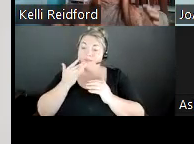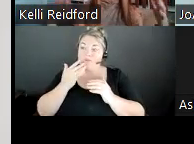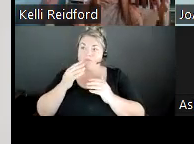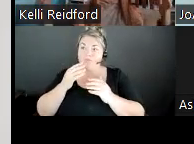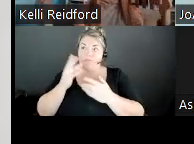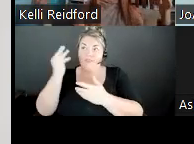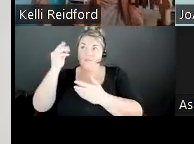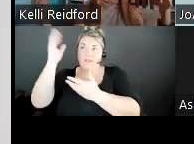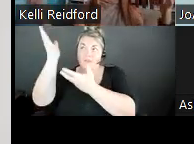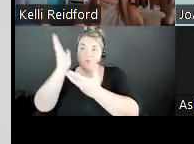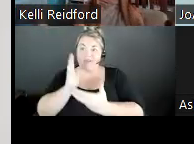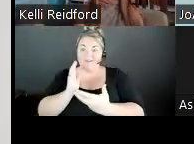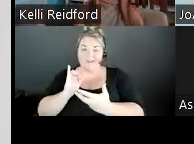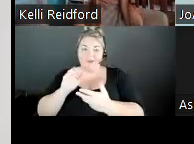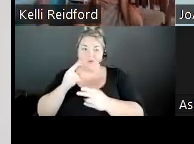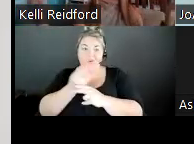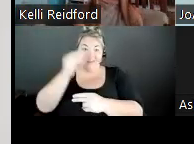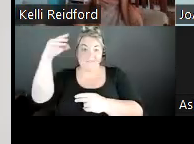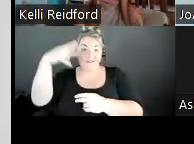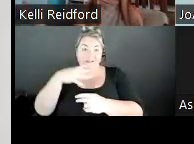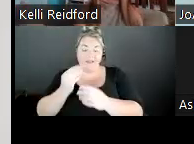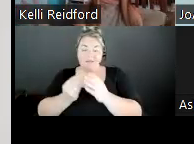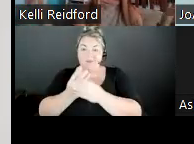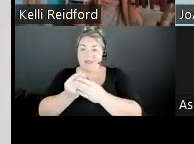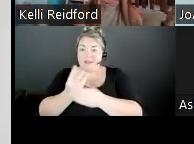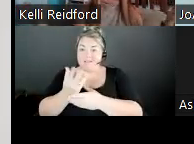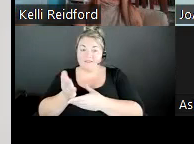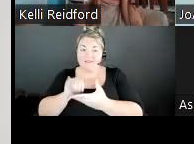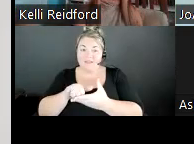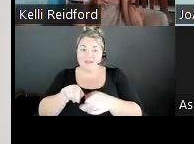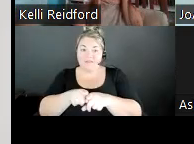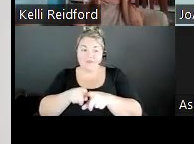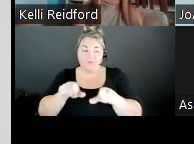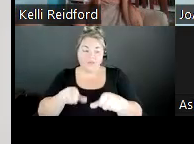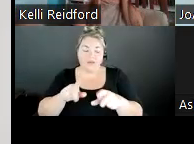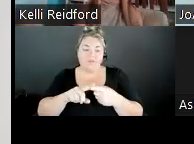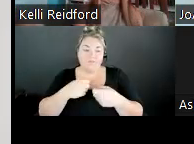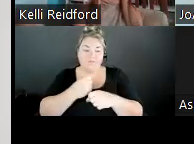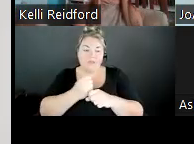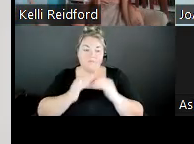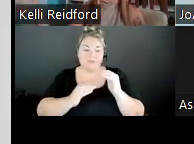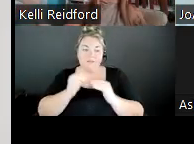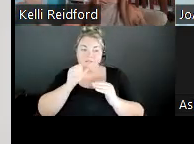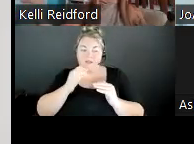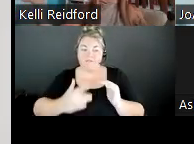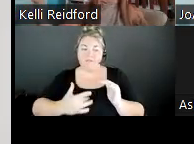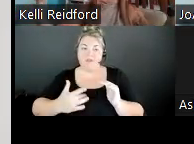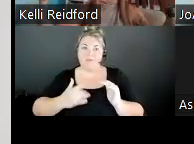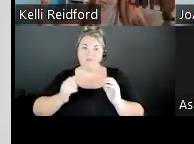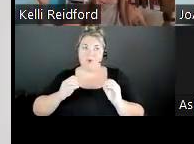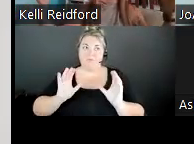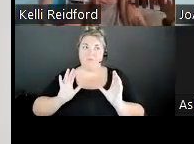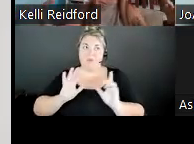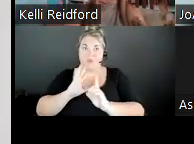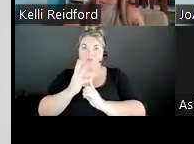be using sunlight, using plants, things like that as you can, to make buildings not feel so, again,